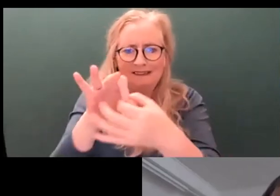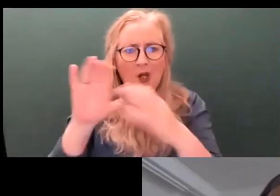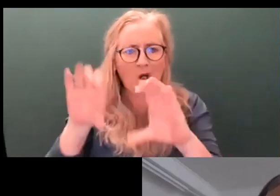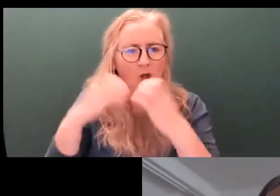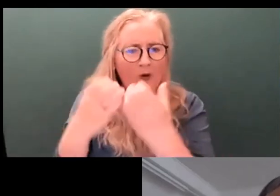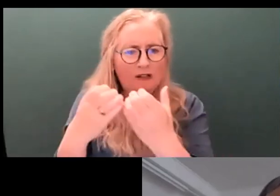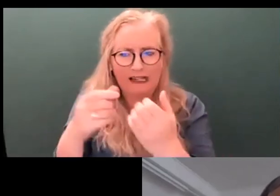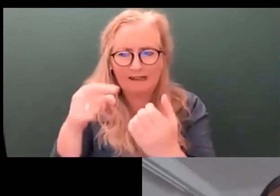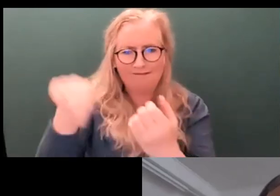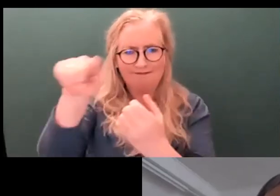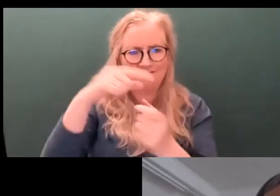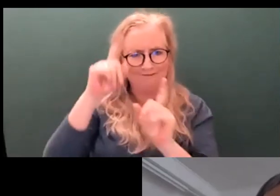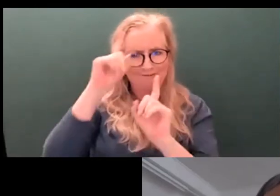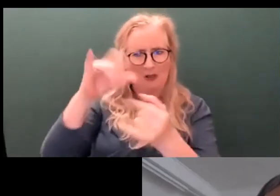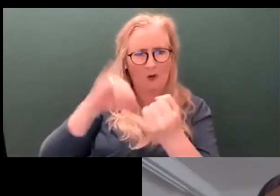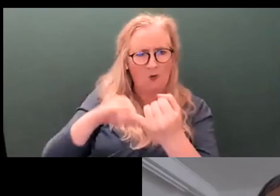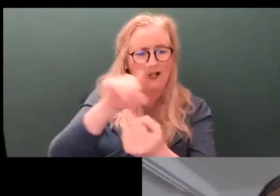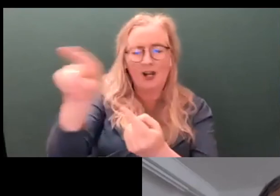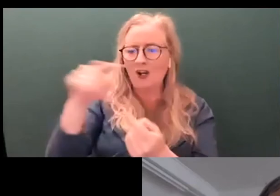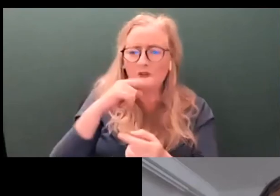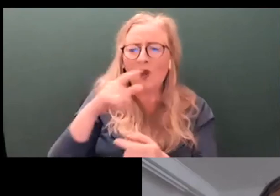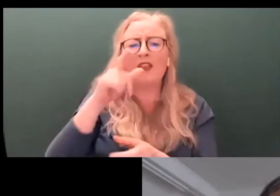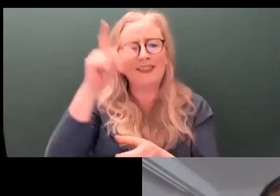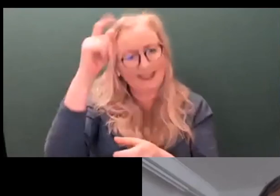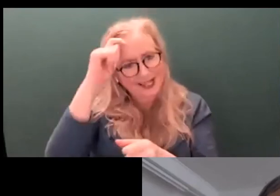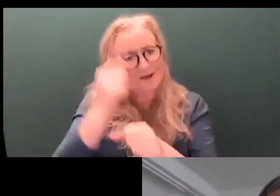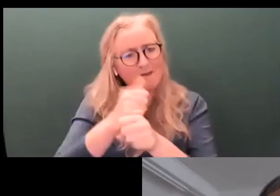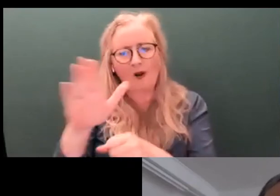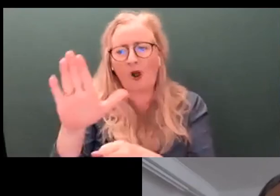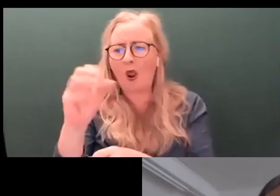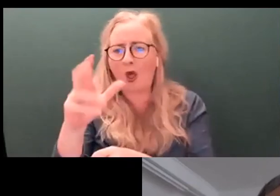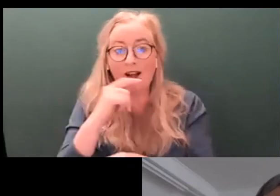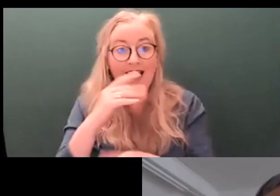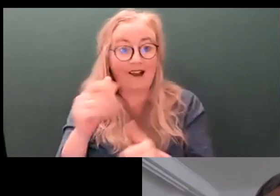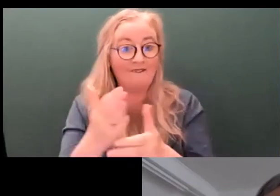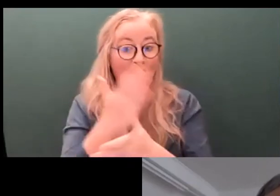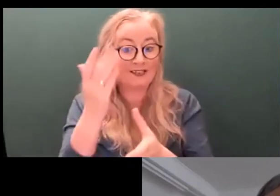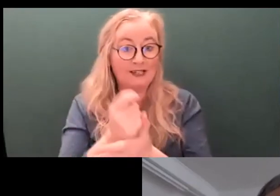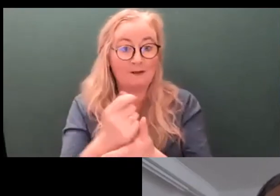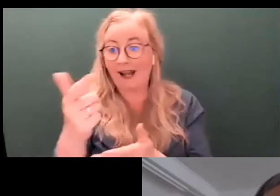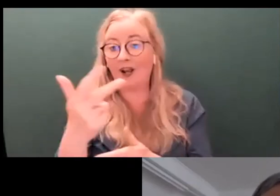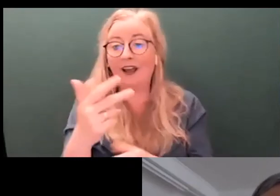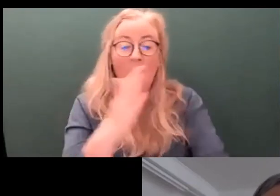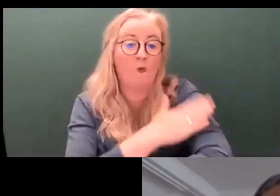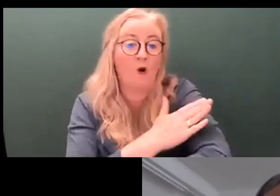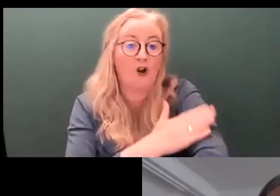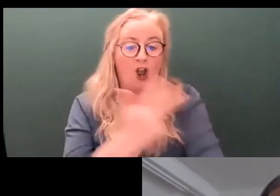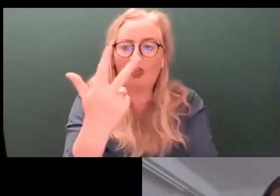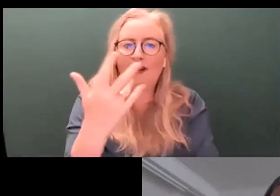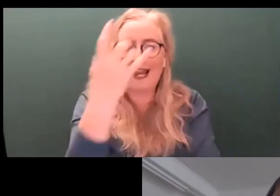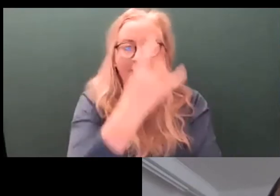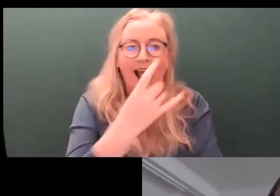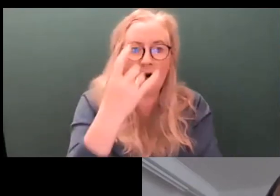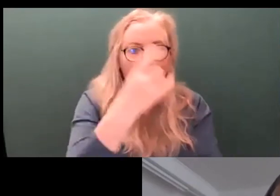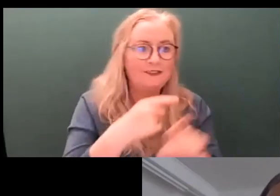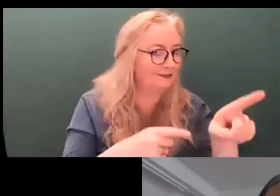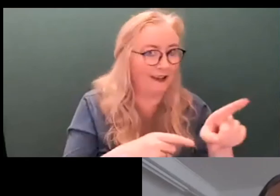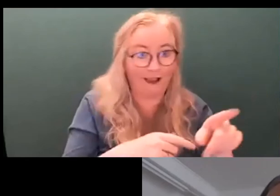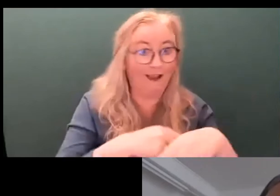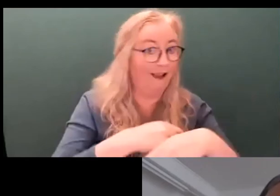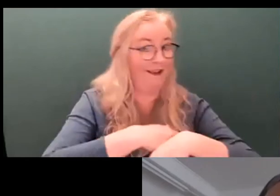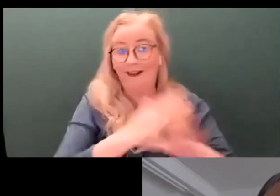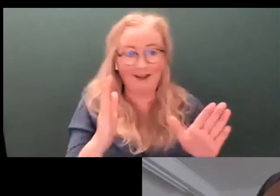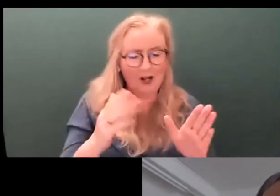familiar with, just think about Lorcan perhaps making the walk the first time three hours long and thinking as he was losing people and so on. Like